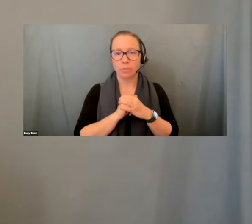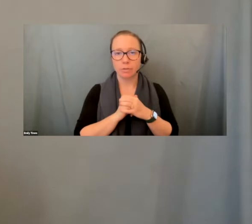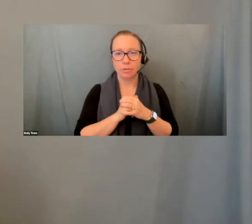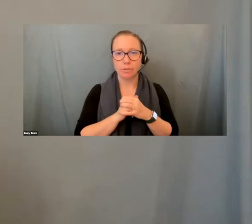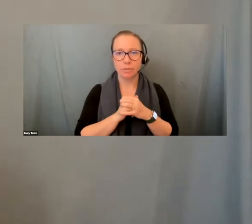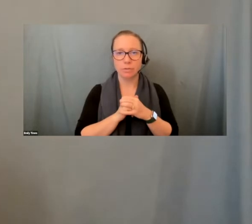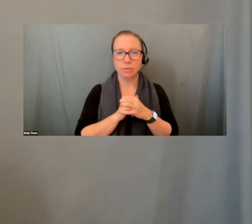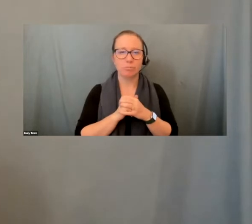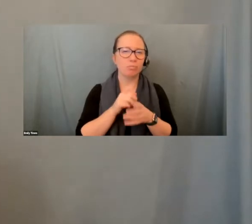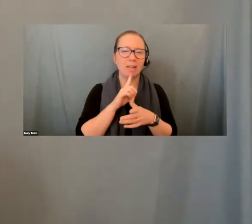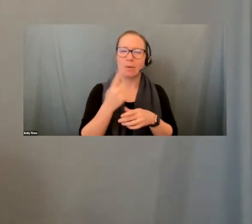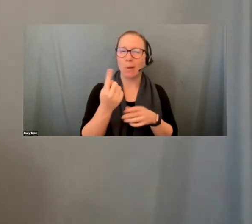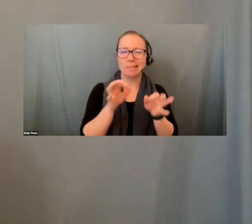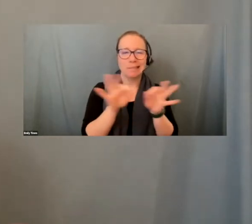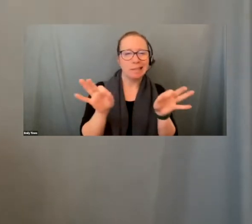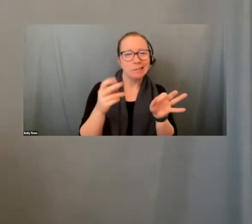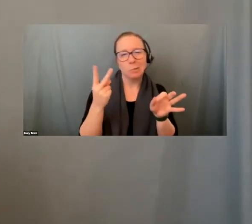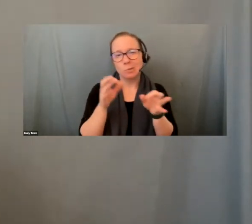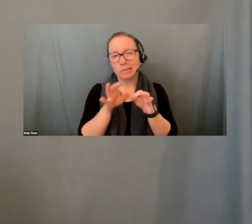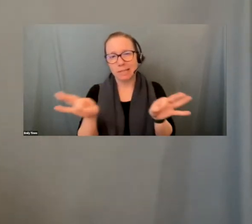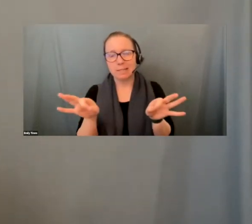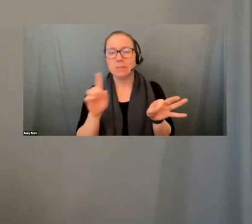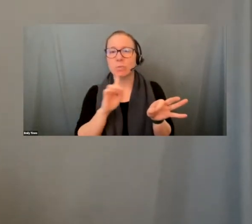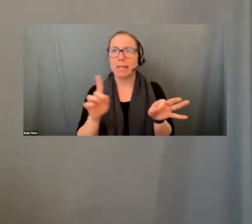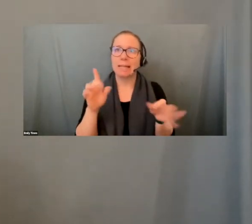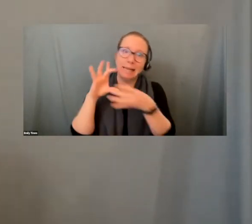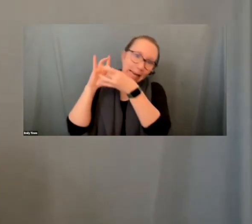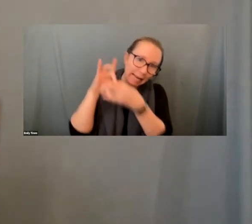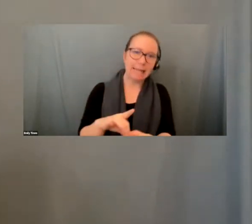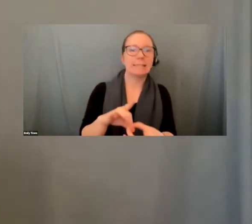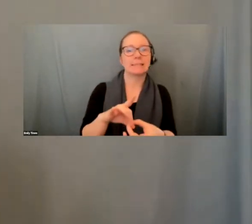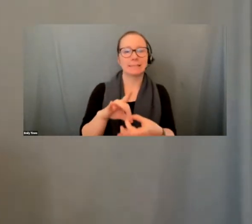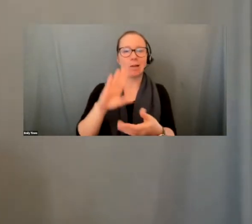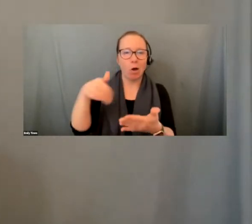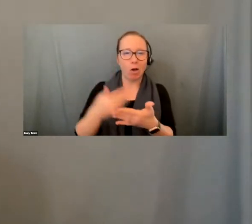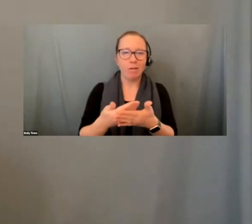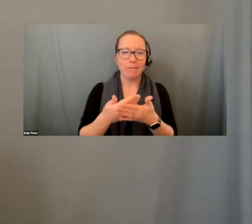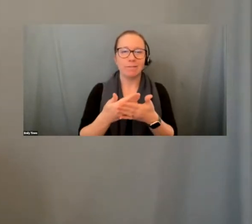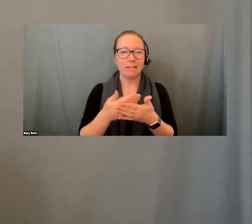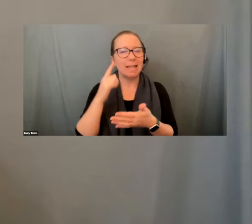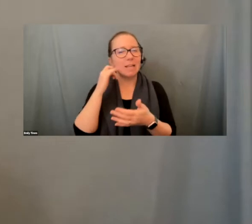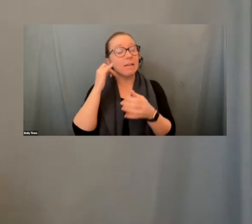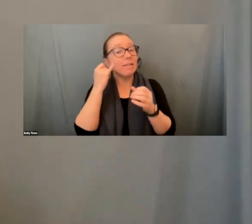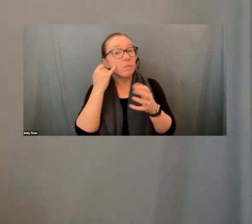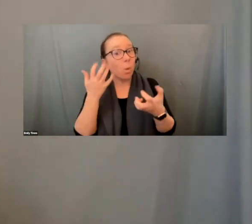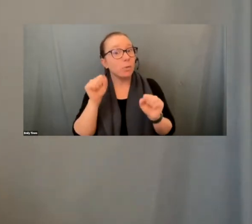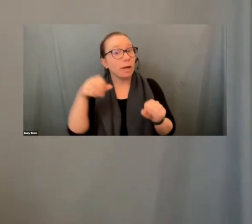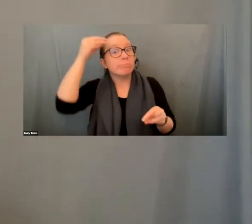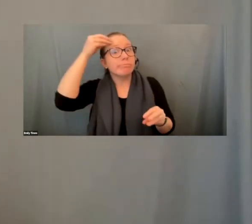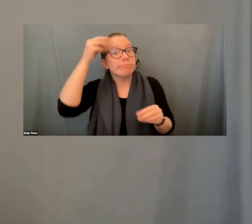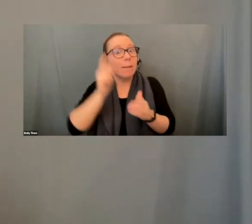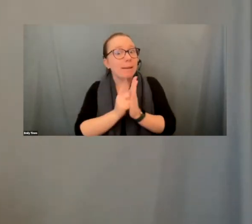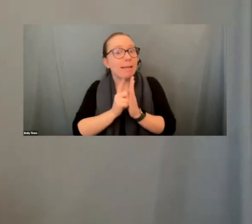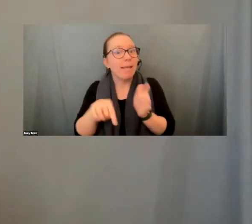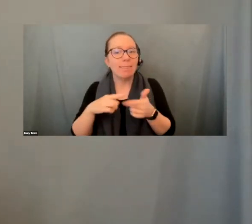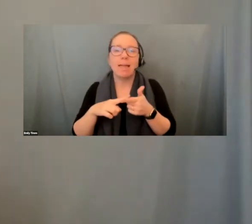just a sentence or two that links all of these pieces together. You can think on it for a minute if you like. Then we'll